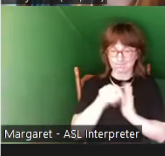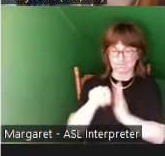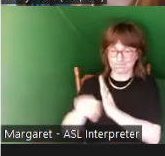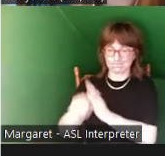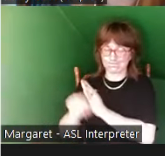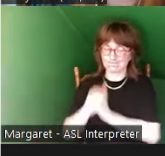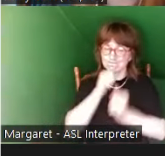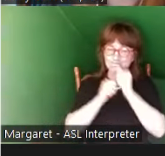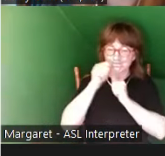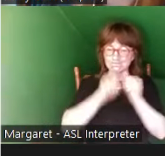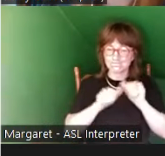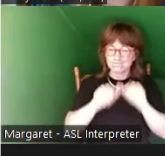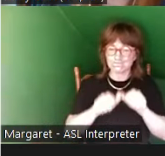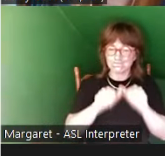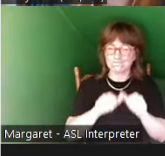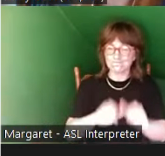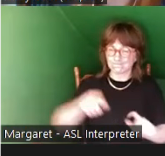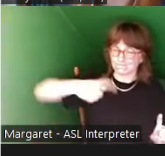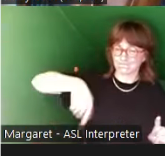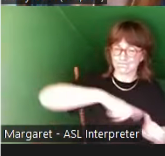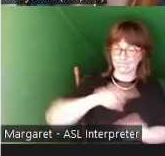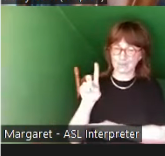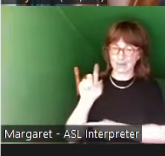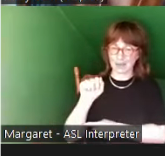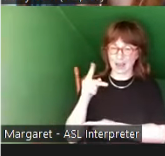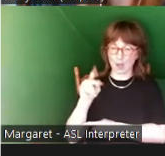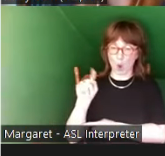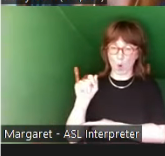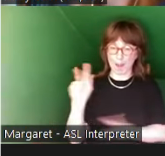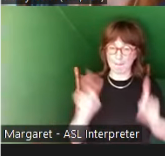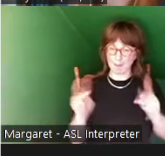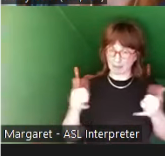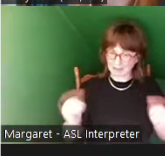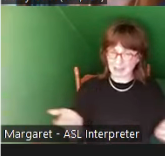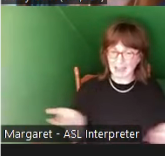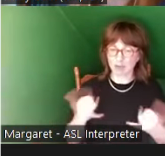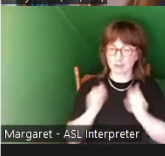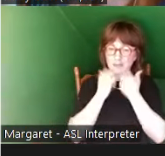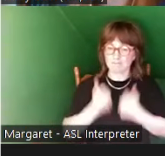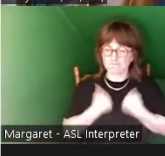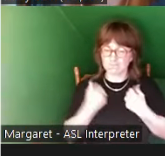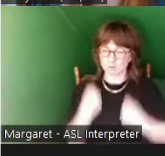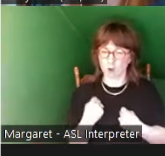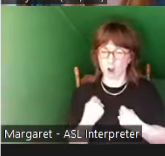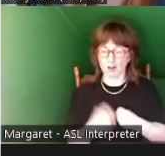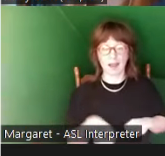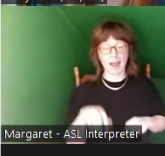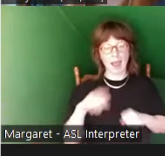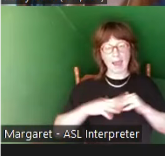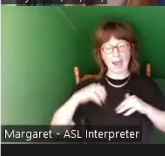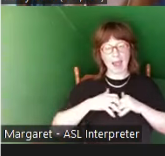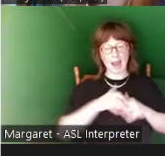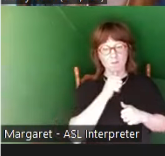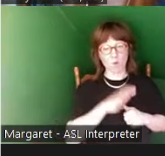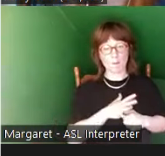and resistance, the Dakota are still here and strong. Native women and girls face the highest risk of domestic violence,